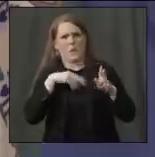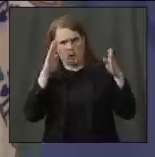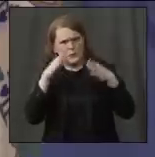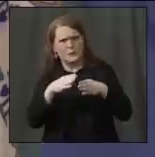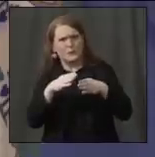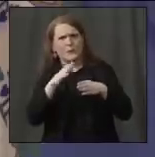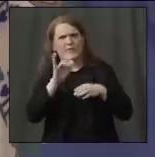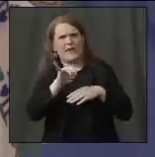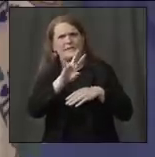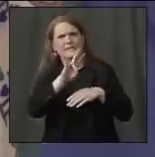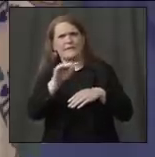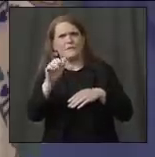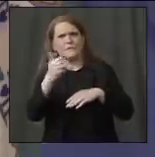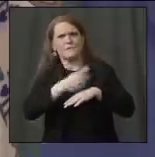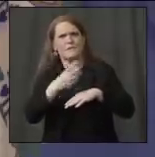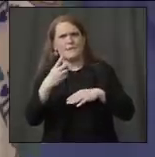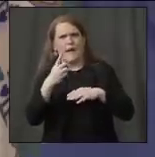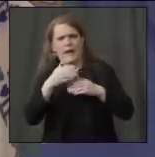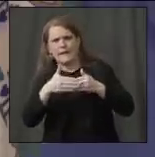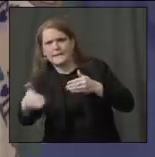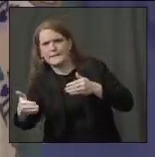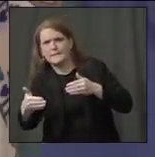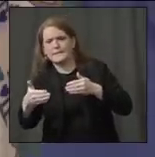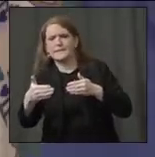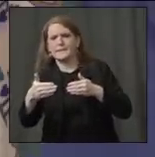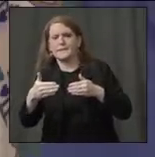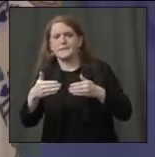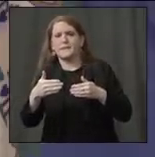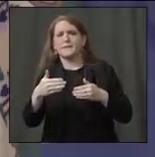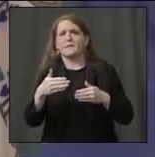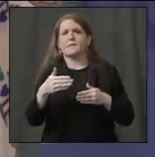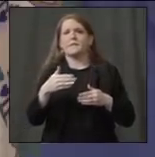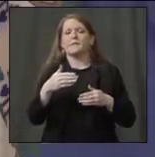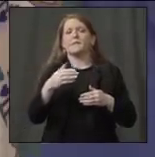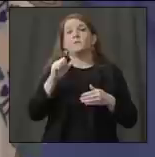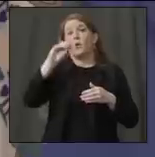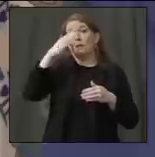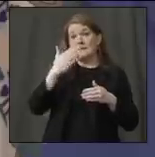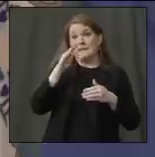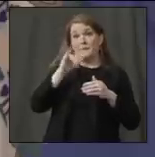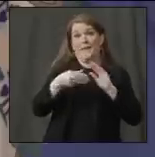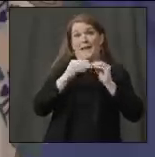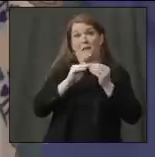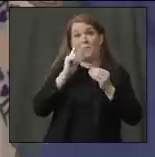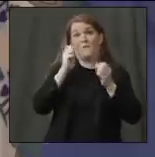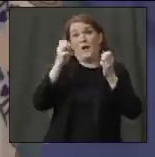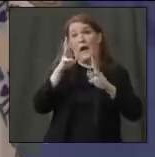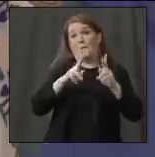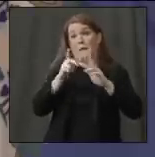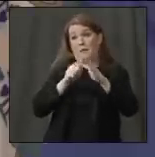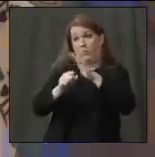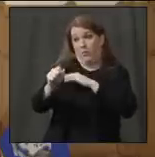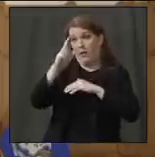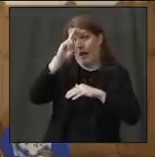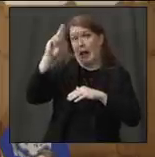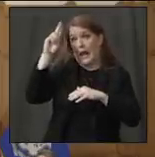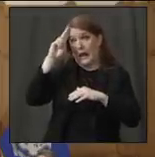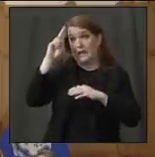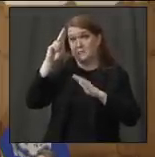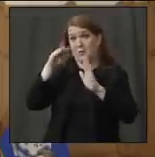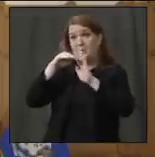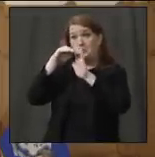hospitalization trend is clear enough to follow, but when you look at the CDC guidelines